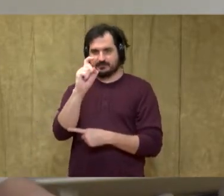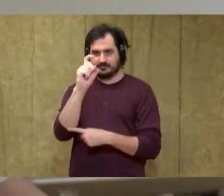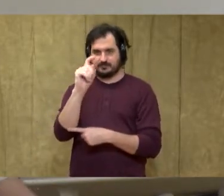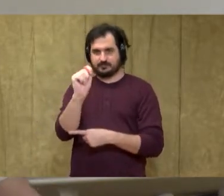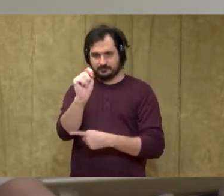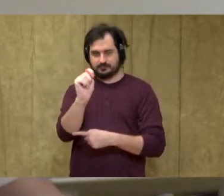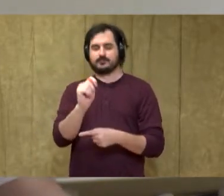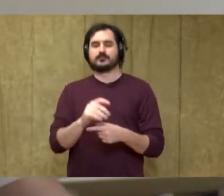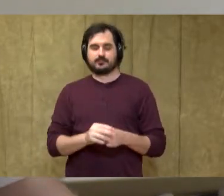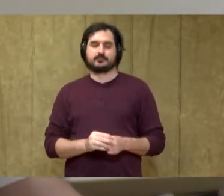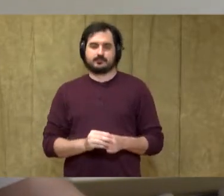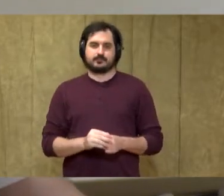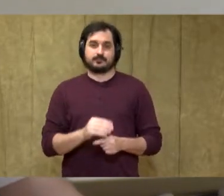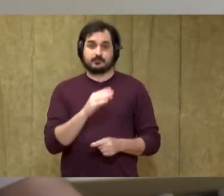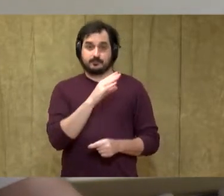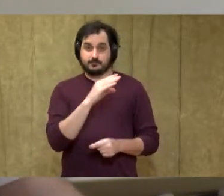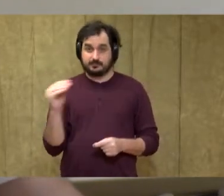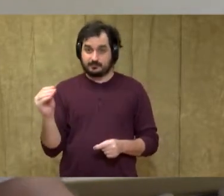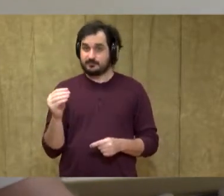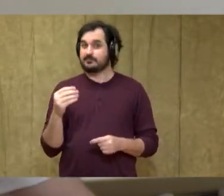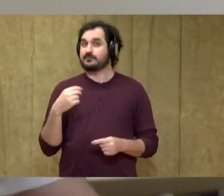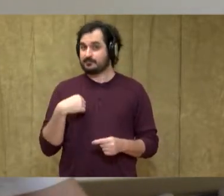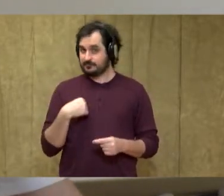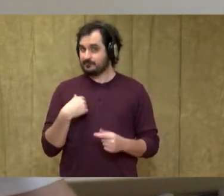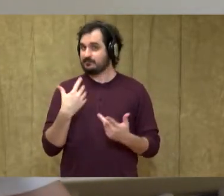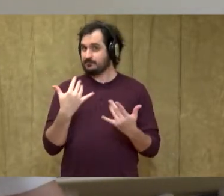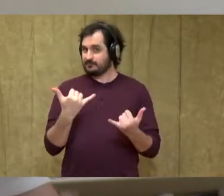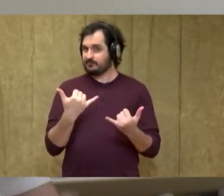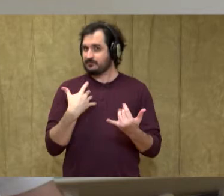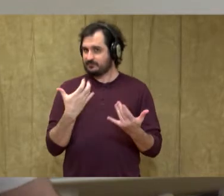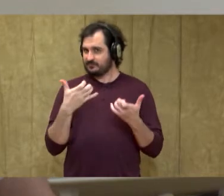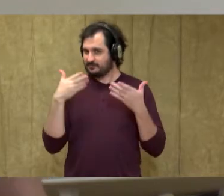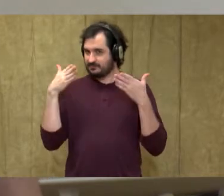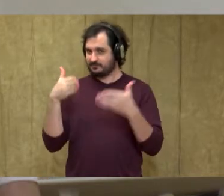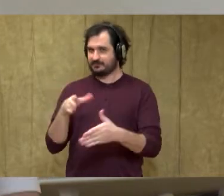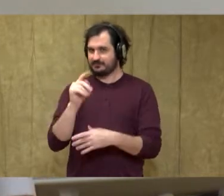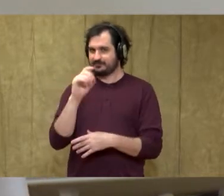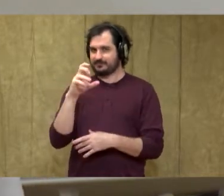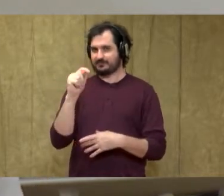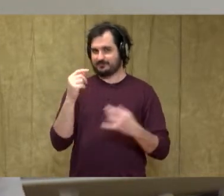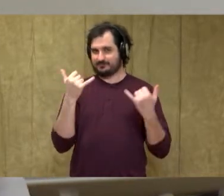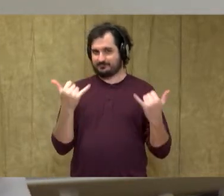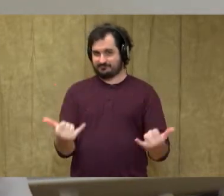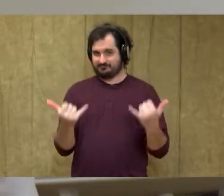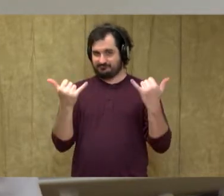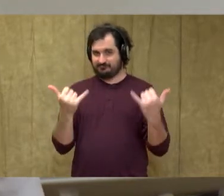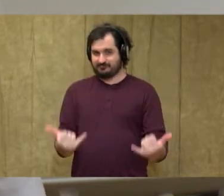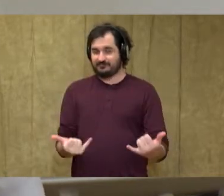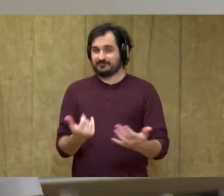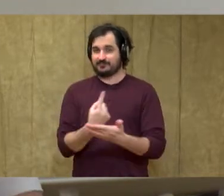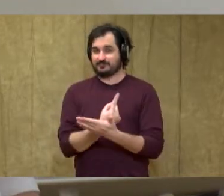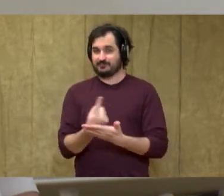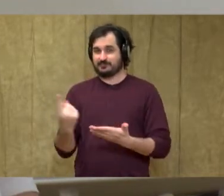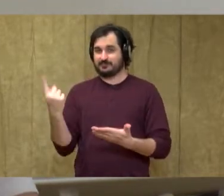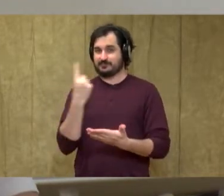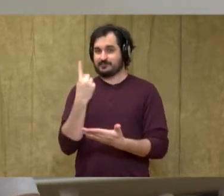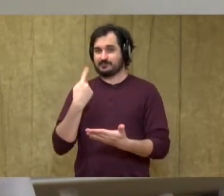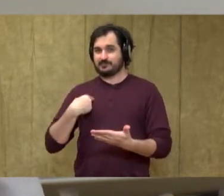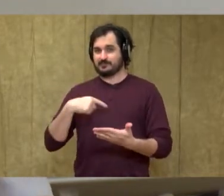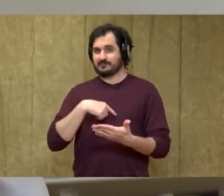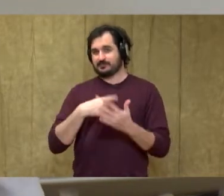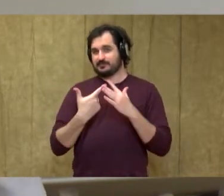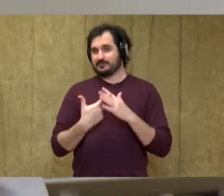that, let's do just that. Now, last week, we started this text, The Travels of the